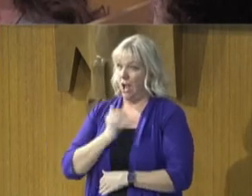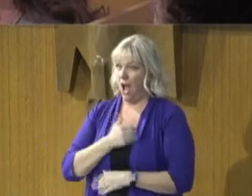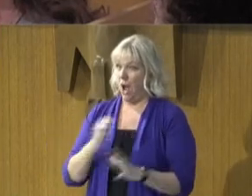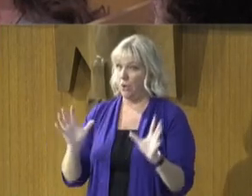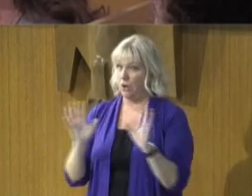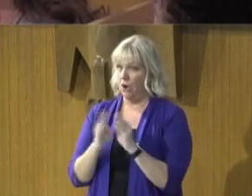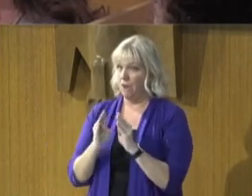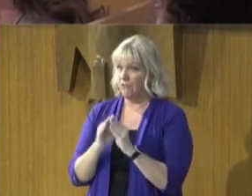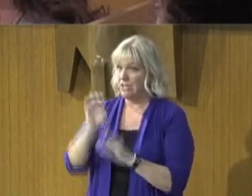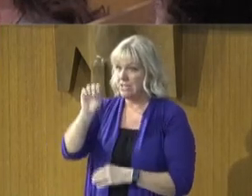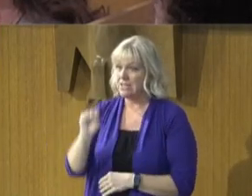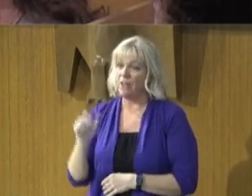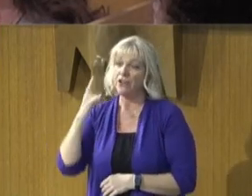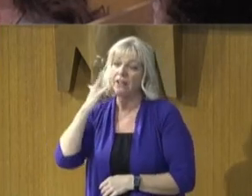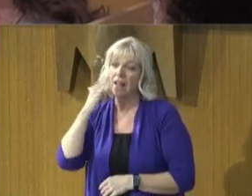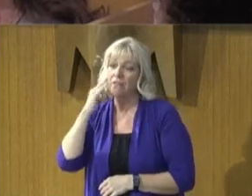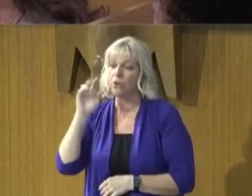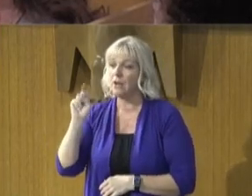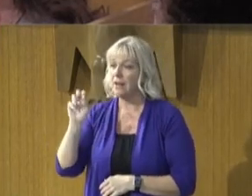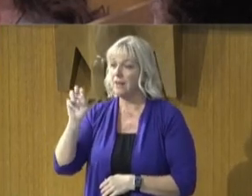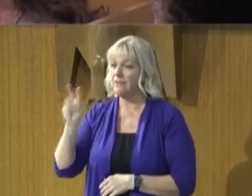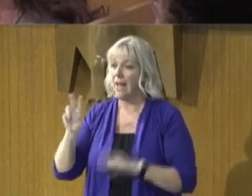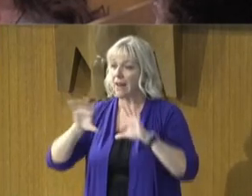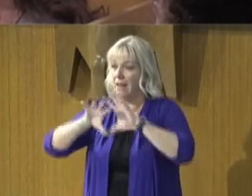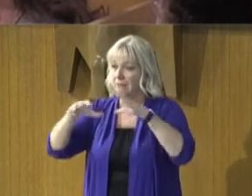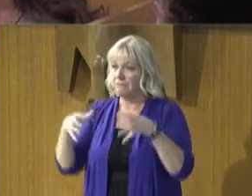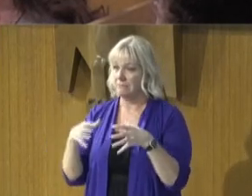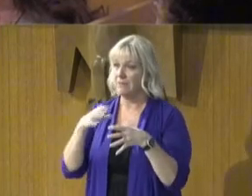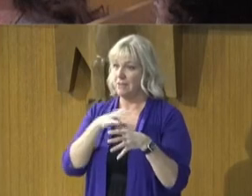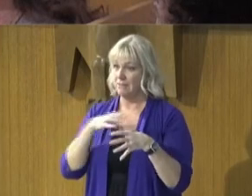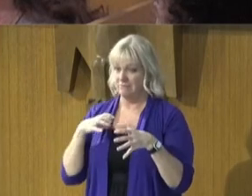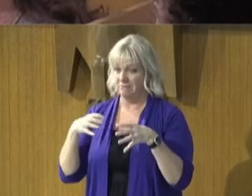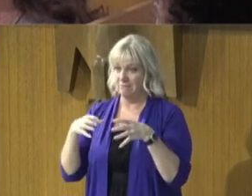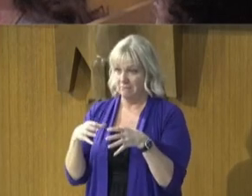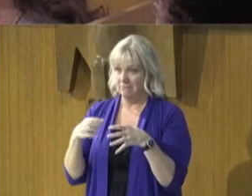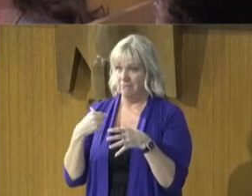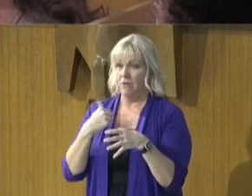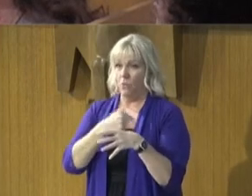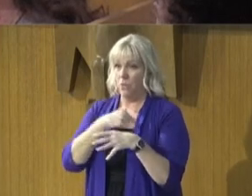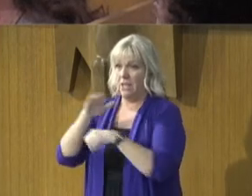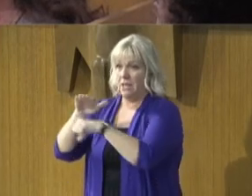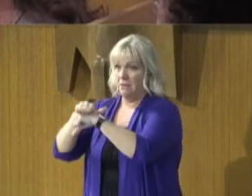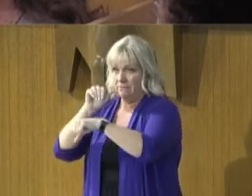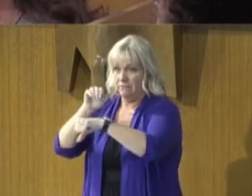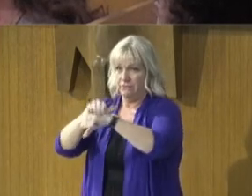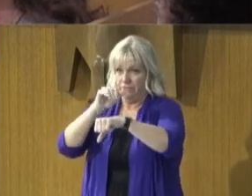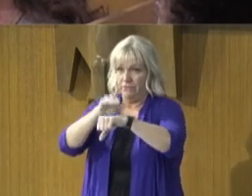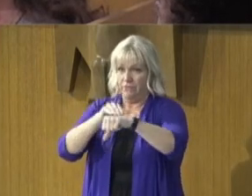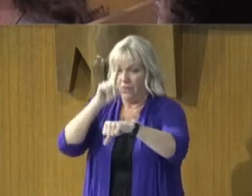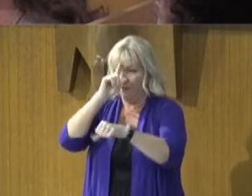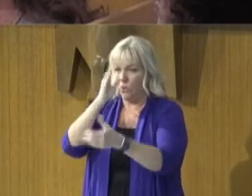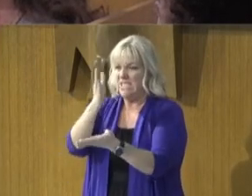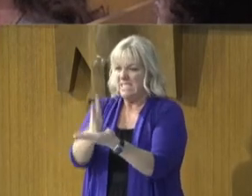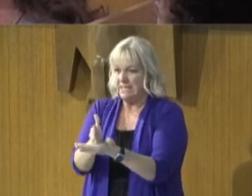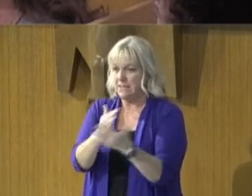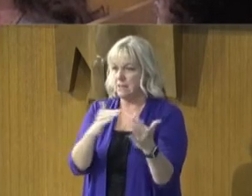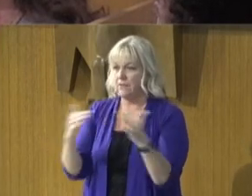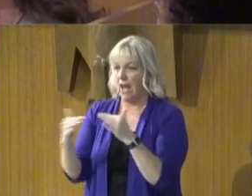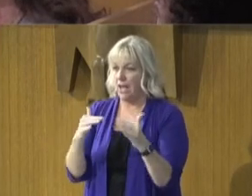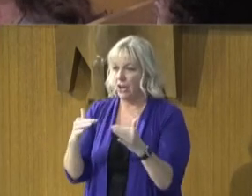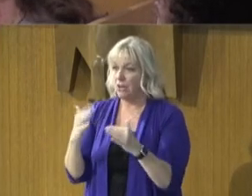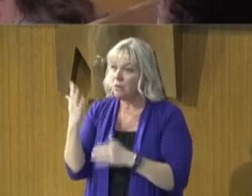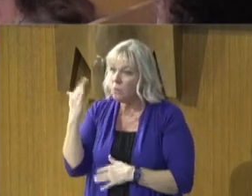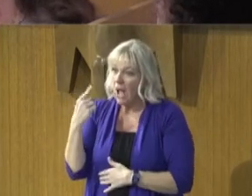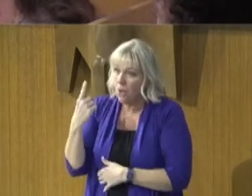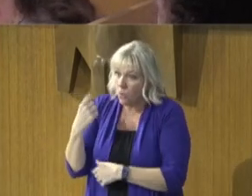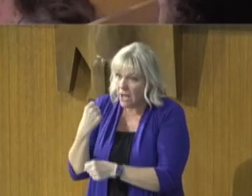of, the Southern California Nevada Conference of the United Church of Christ, put out a call for a ceasefire because it has been 1 year, if